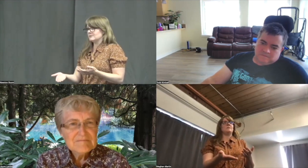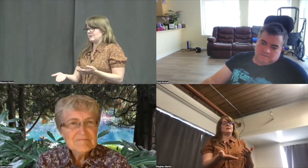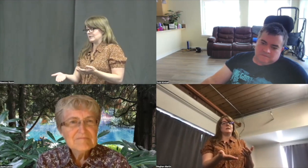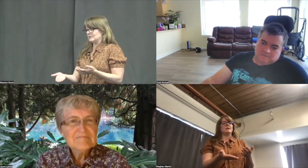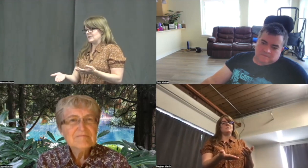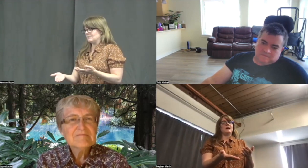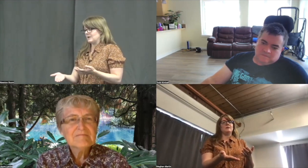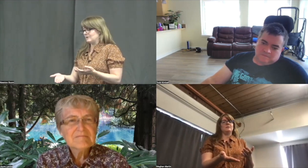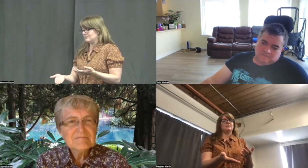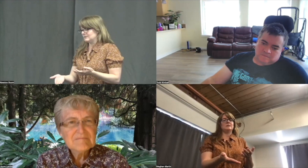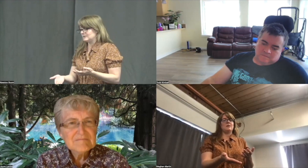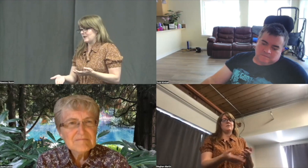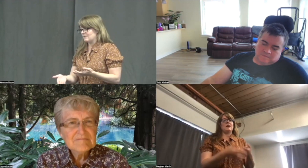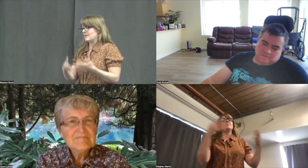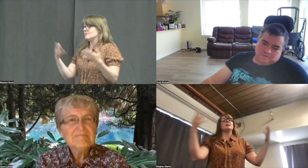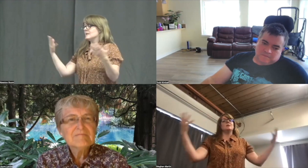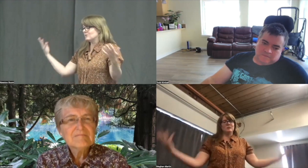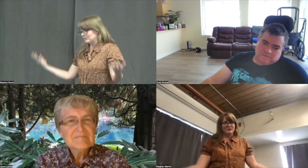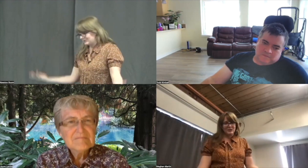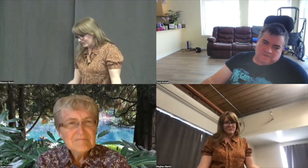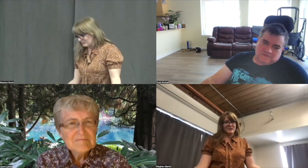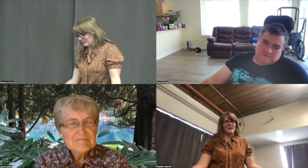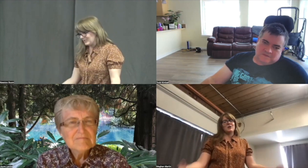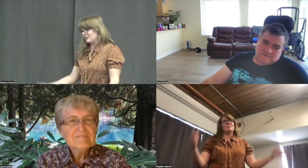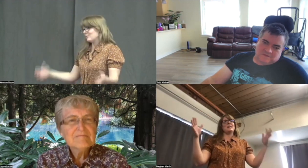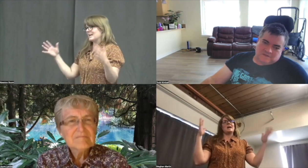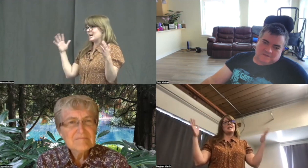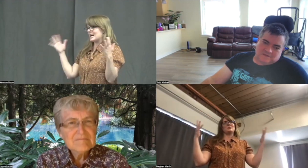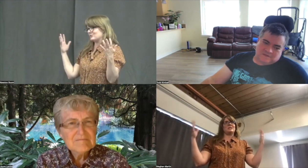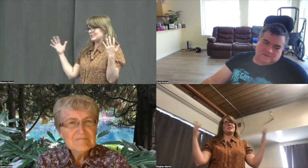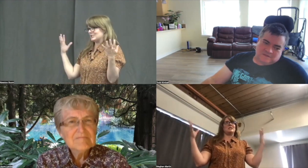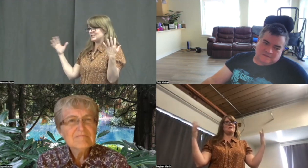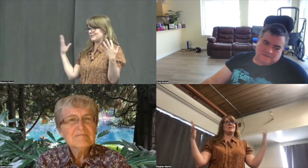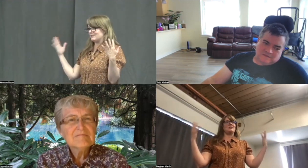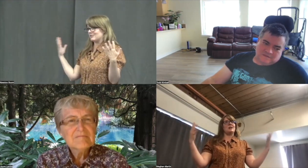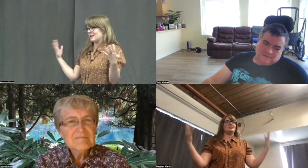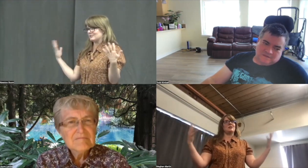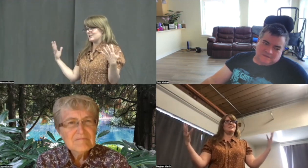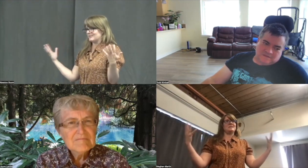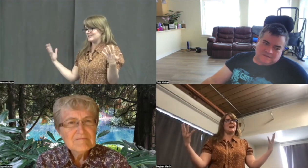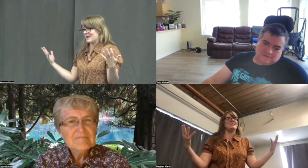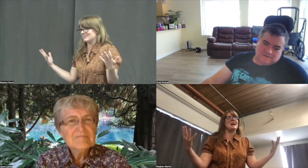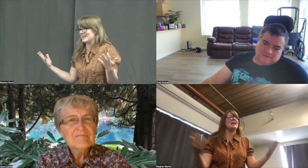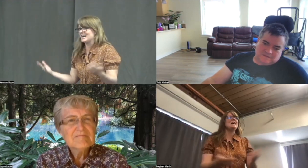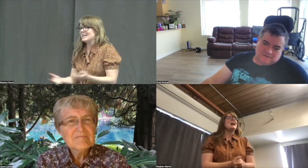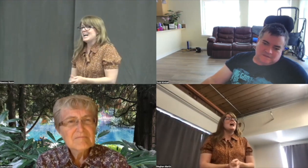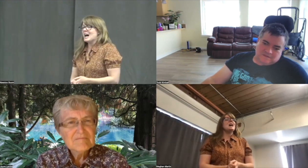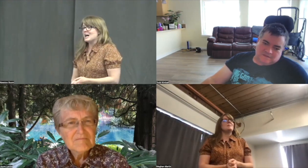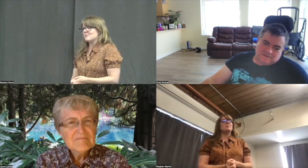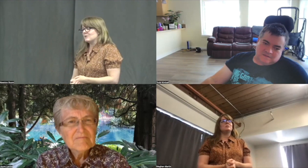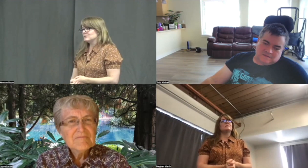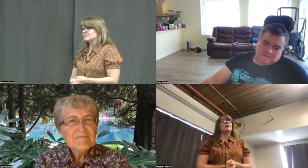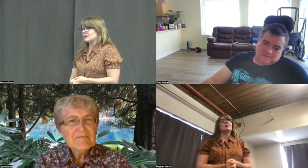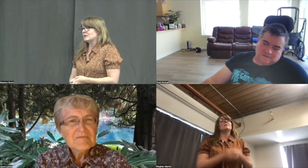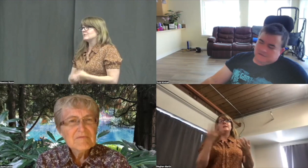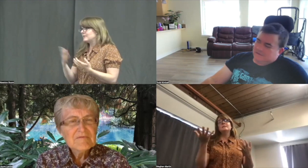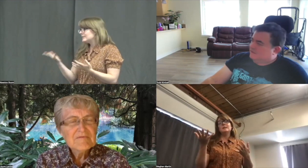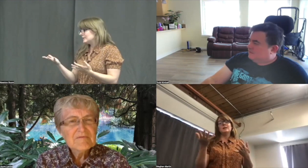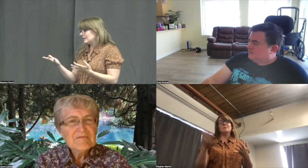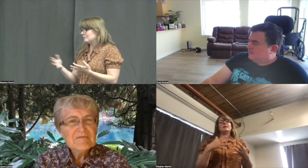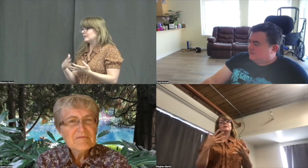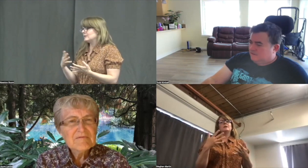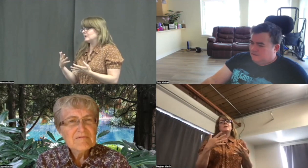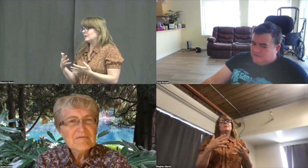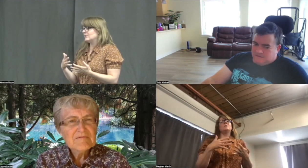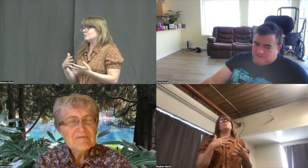humans affected by all of this stuff, and then we'll start to be like, oh my gosh, we shouldn't have like lost all of this habitat, and we'll start fixing